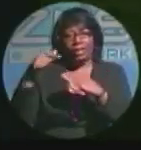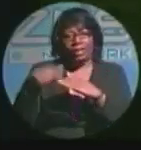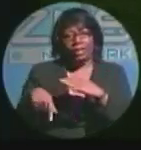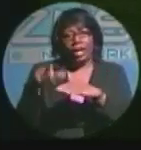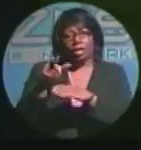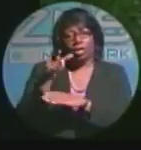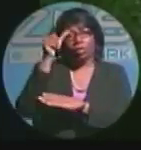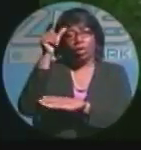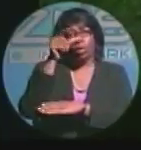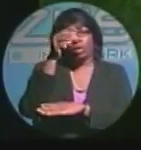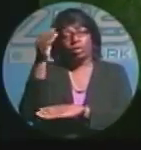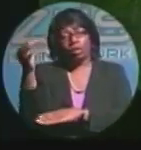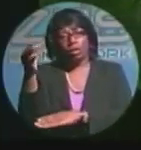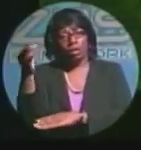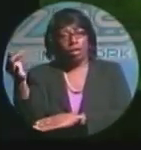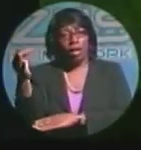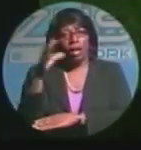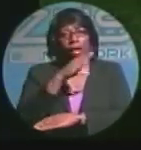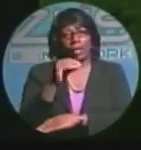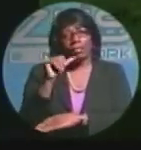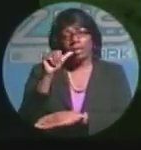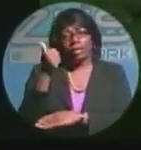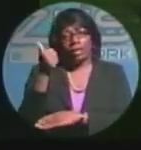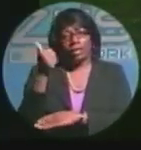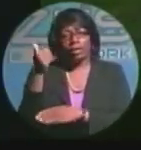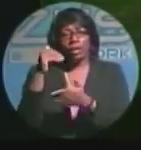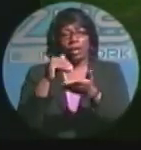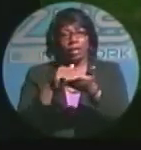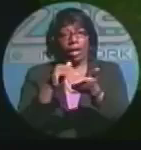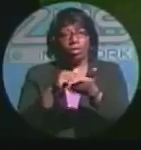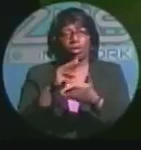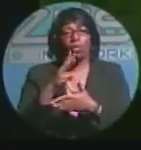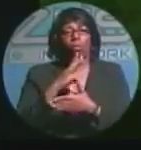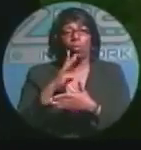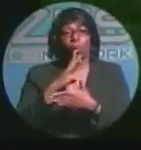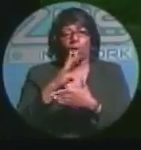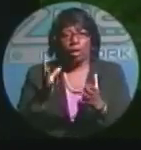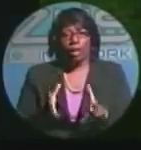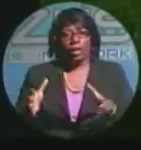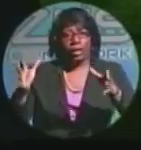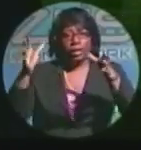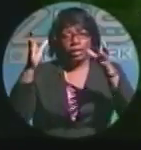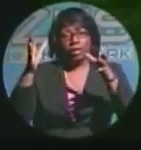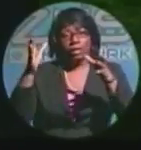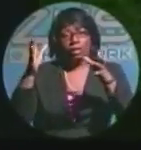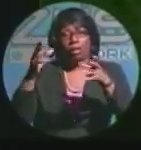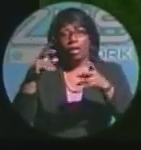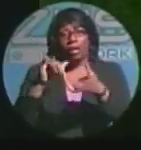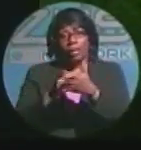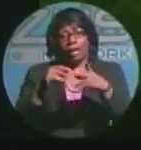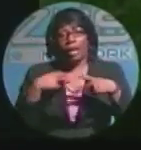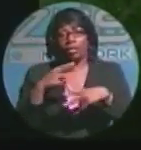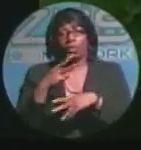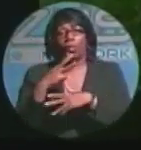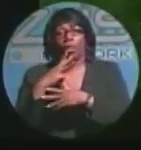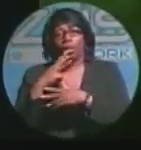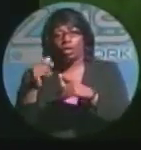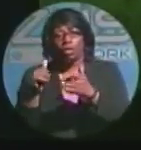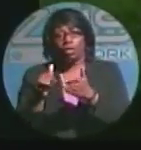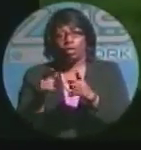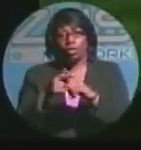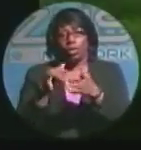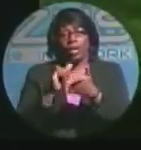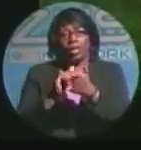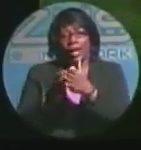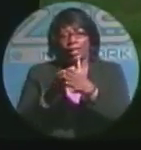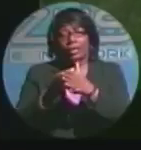poles leaning, and 3 10,000 gallons water holding containers that supplied water to Williamstown was